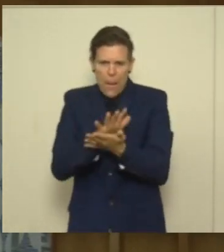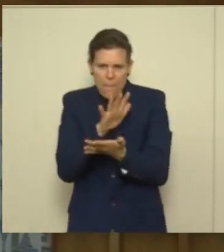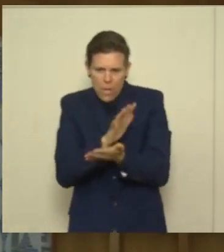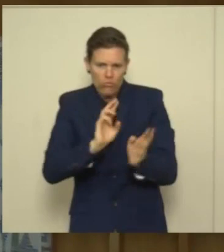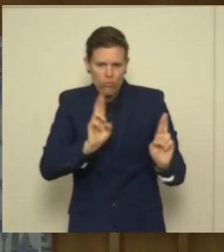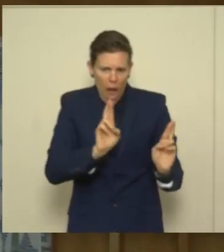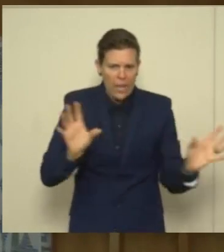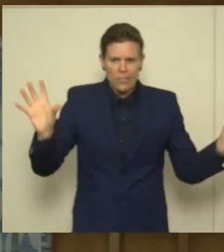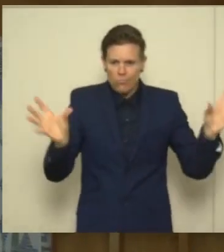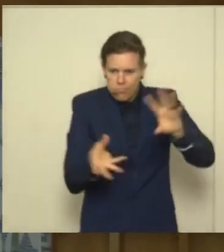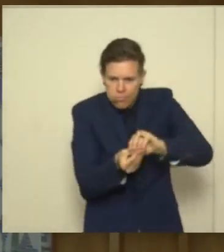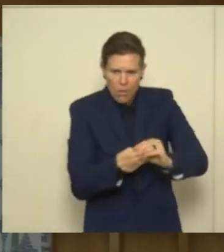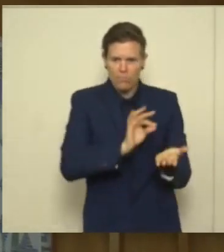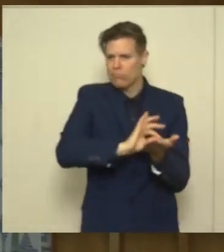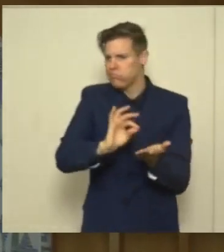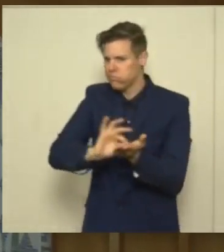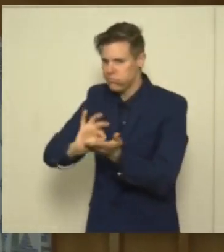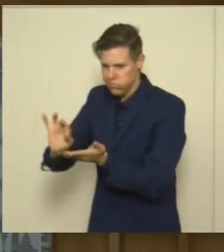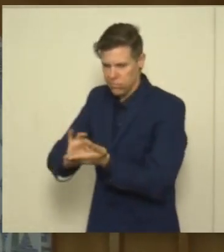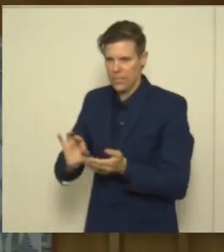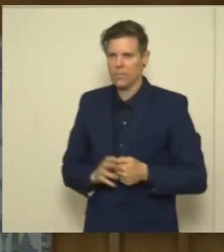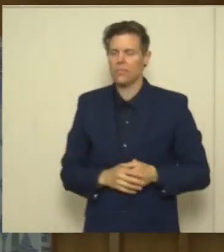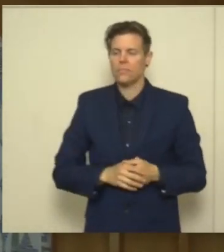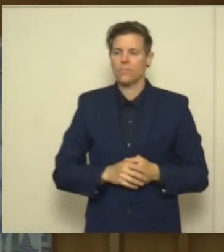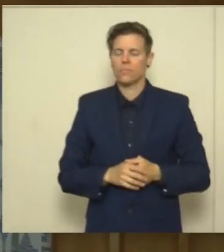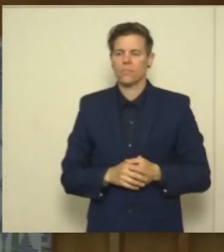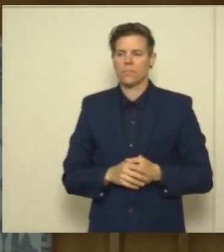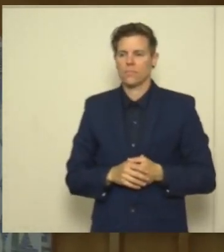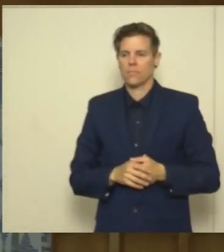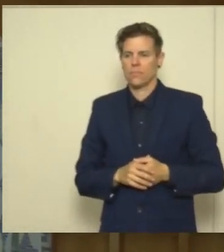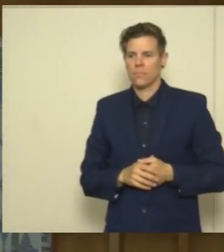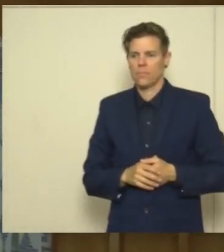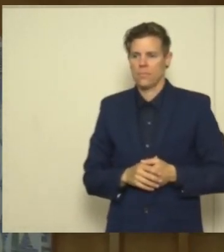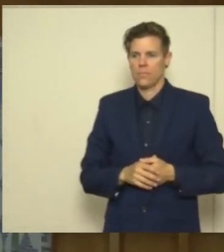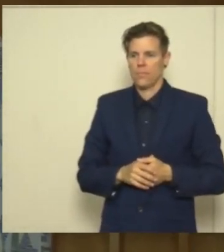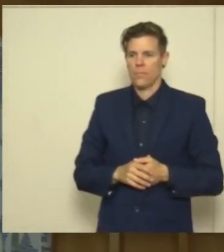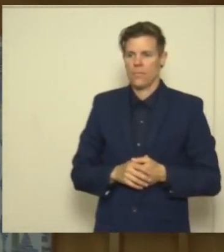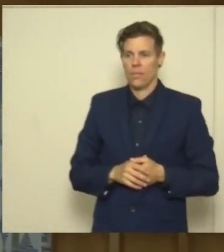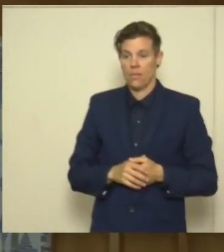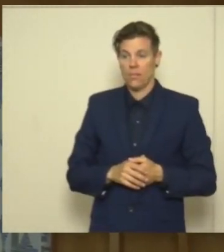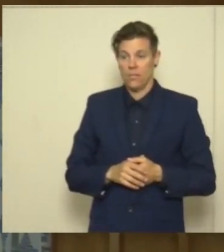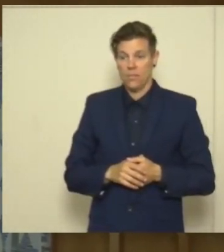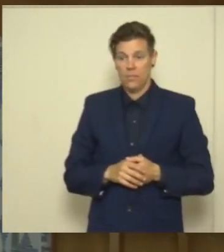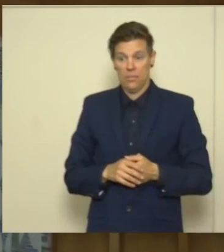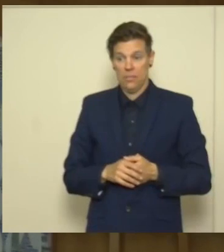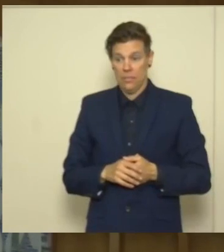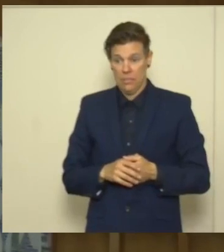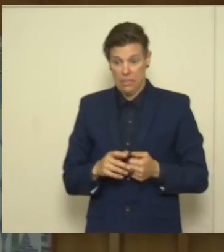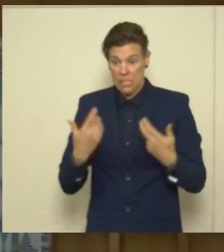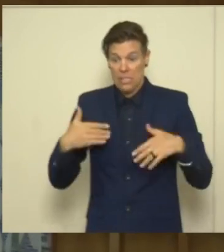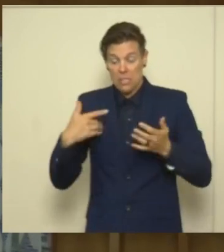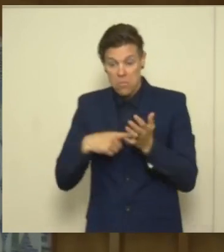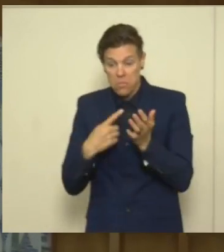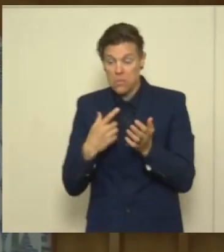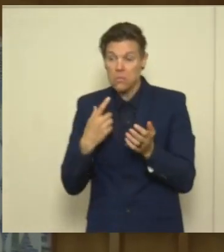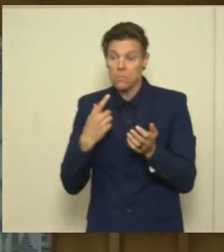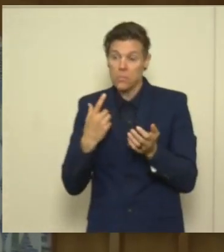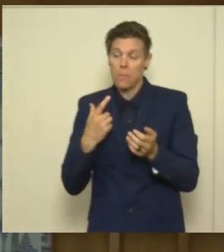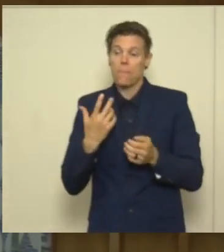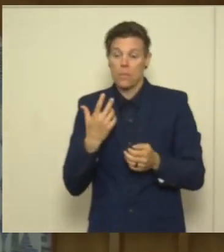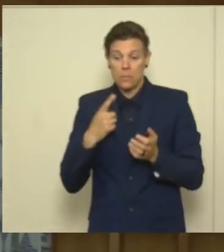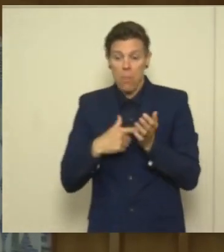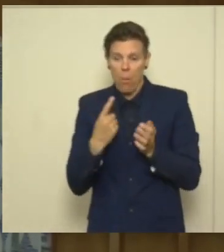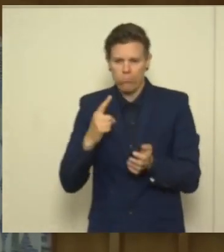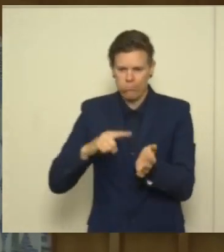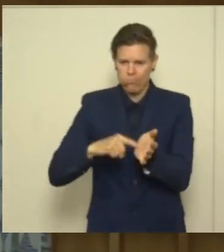are, in some cases, doubling and tripling the size of their absentee precinct boards. Here in Santa Fe County, for example, the county clerk